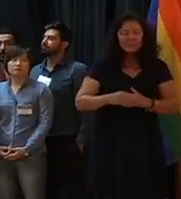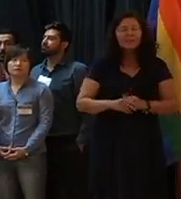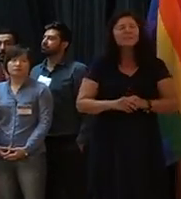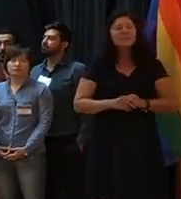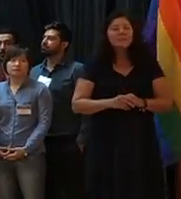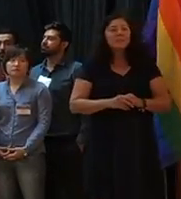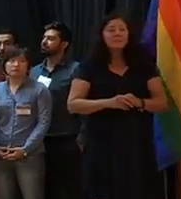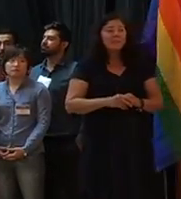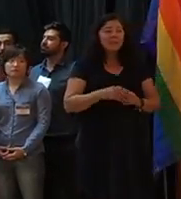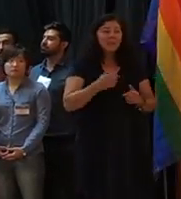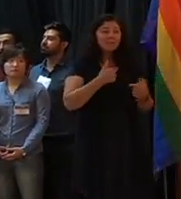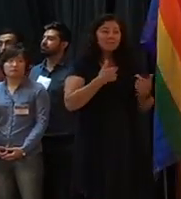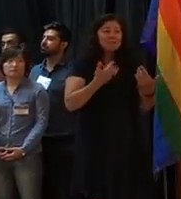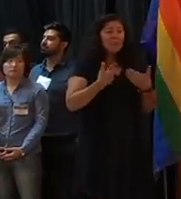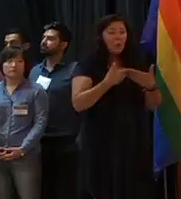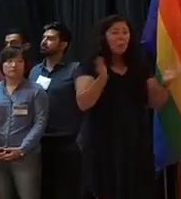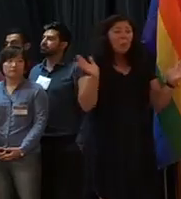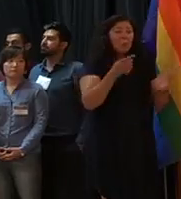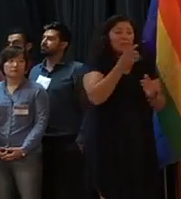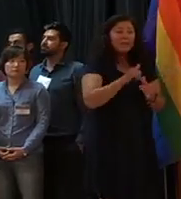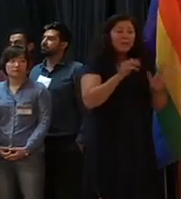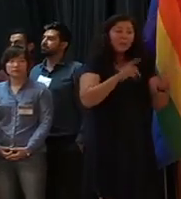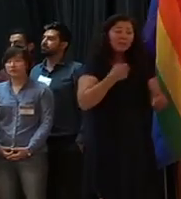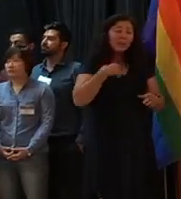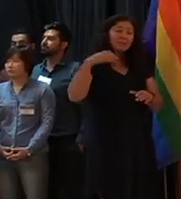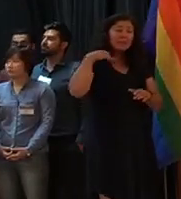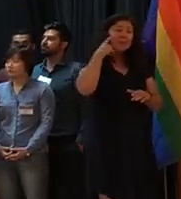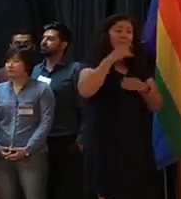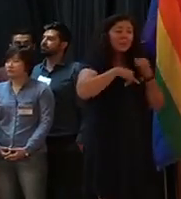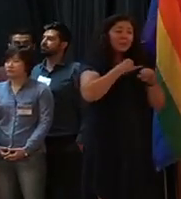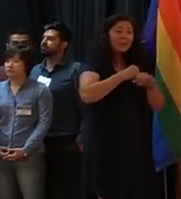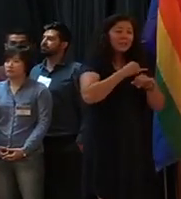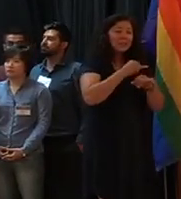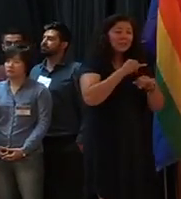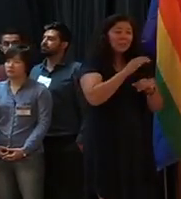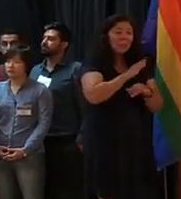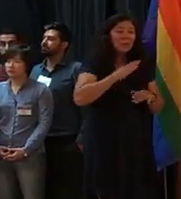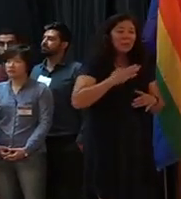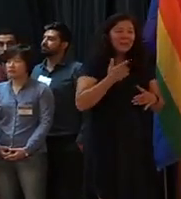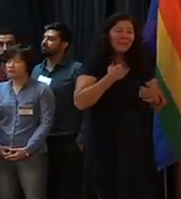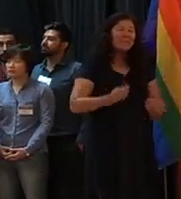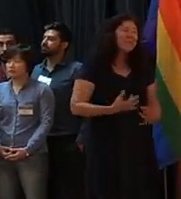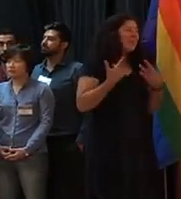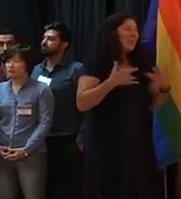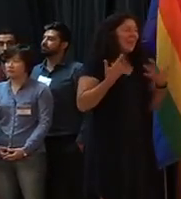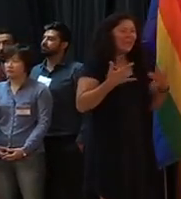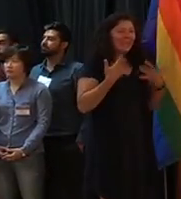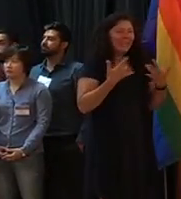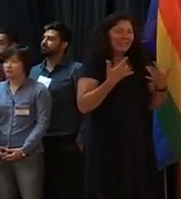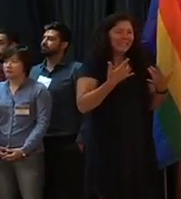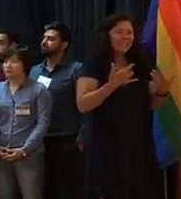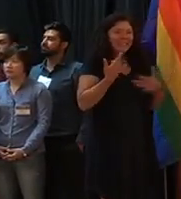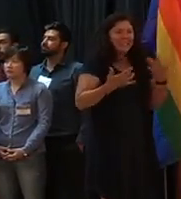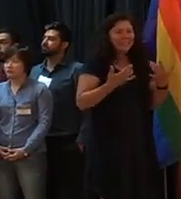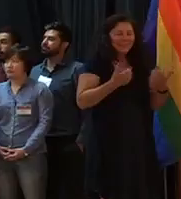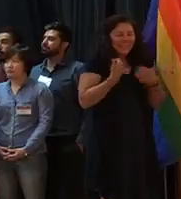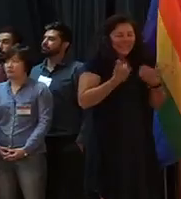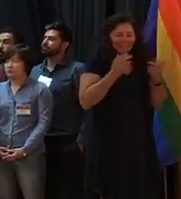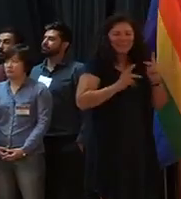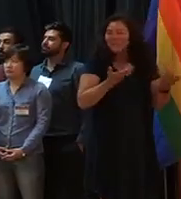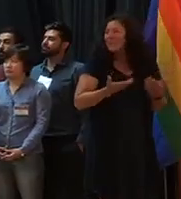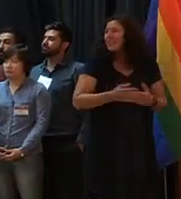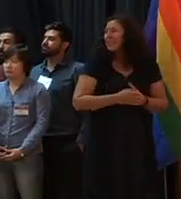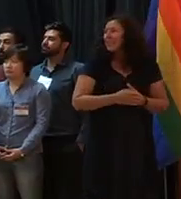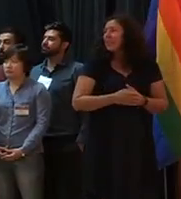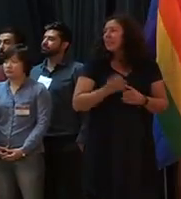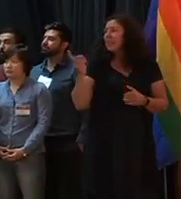As an openly gay person who serves as Chair of the International Affairs Board, it's even more thrilling to have these young individuals here. I'm